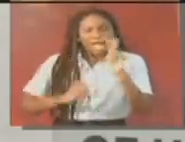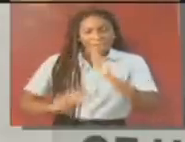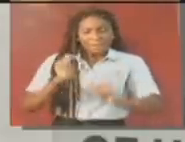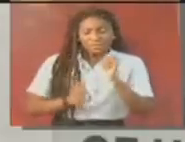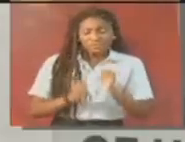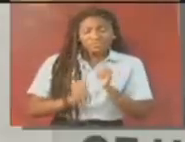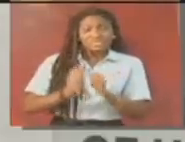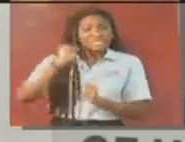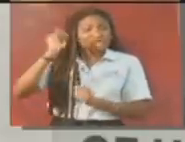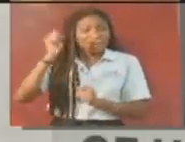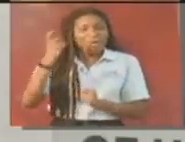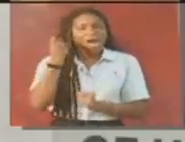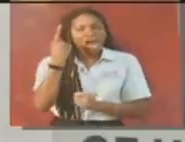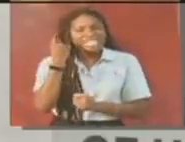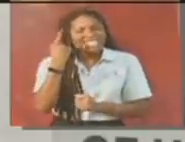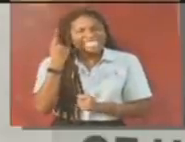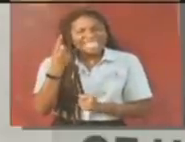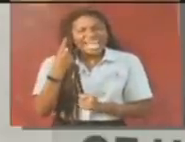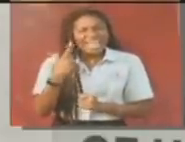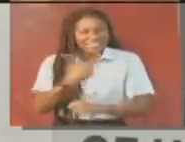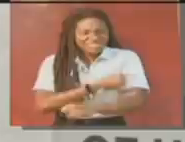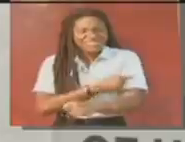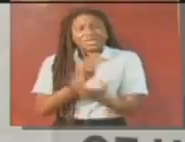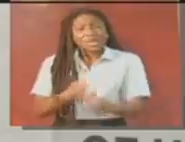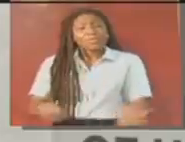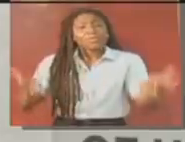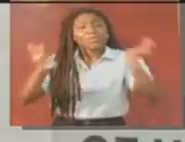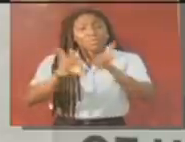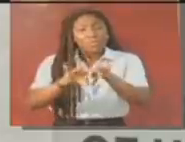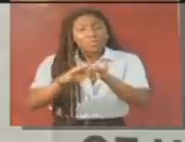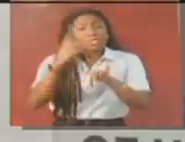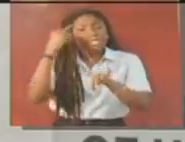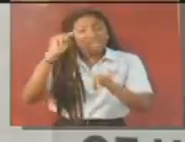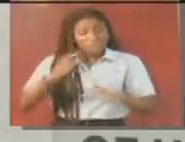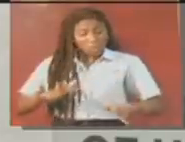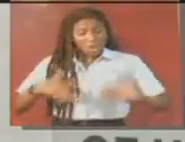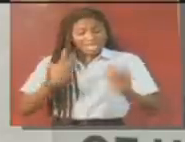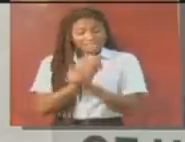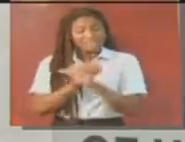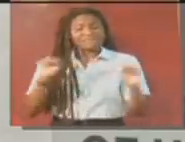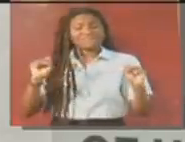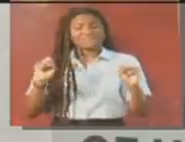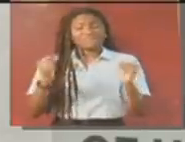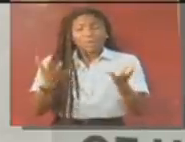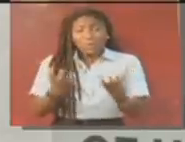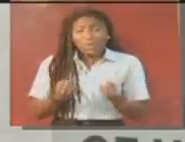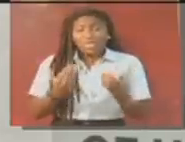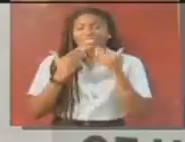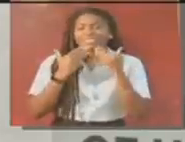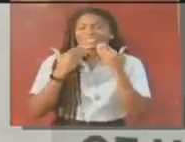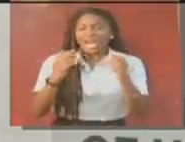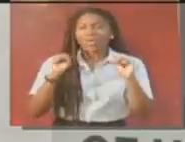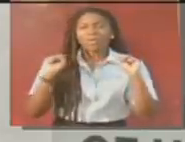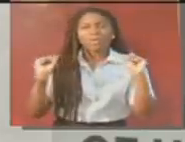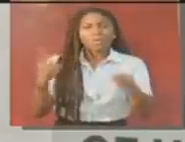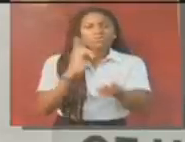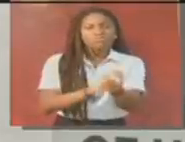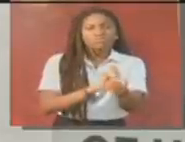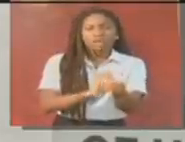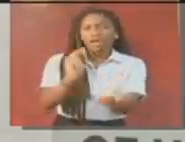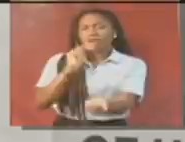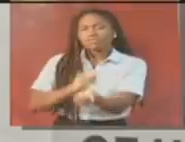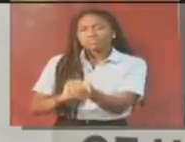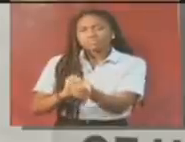Tobagonians understand the importance of vaccination to save lives. We would like to thank all healthcare workers